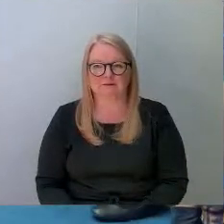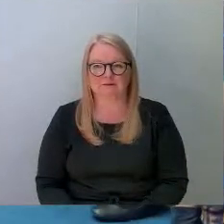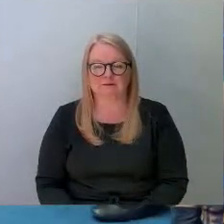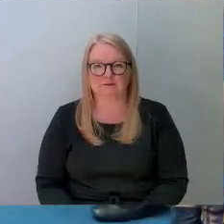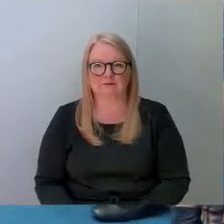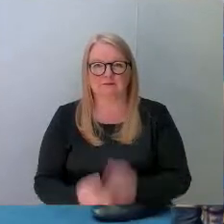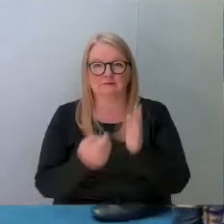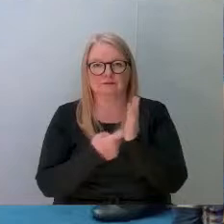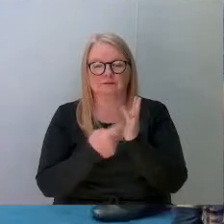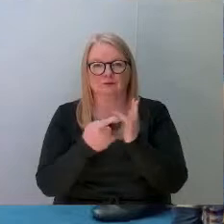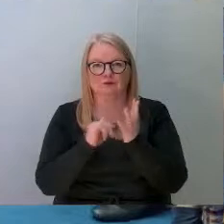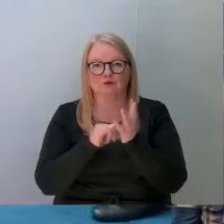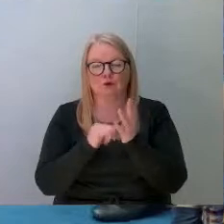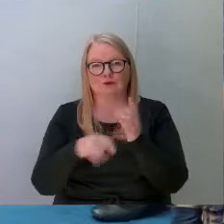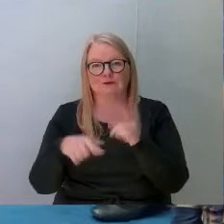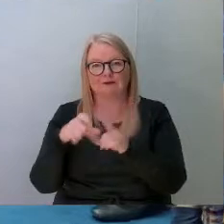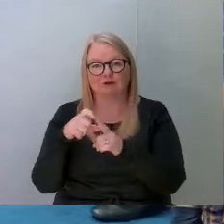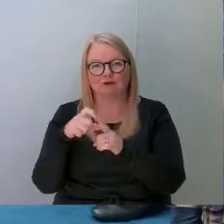Ross Davidson.